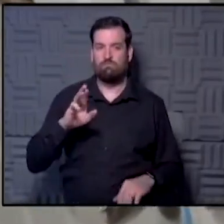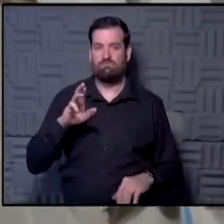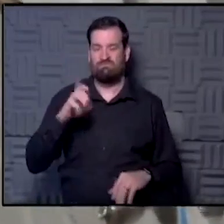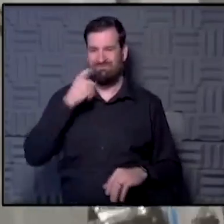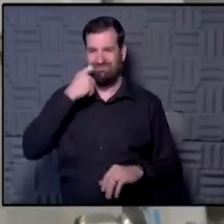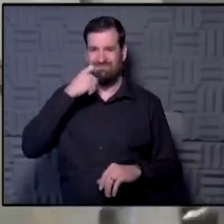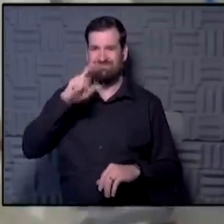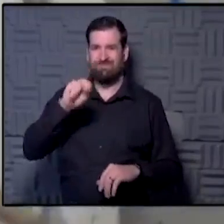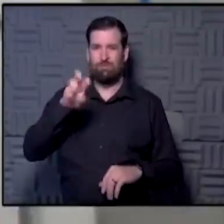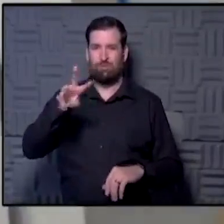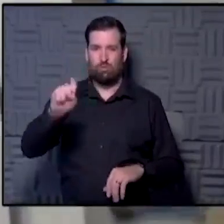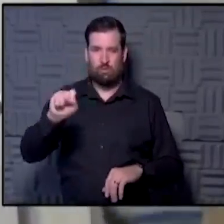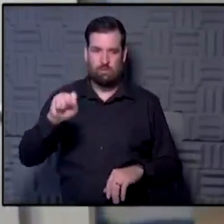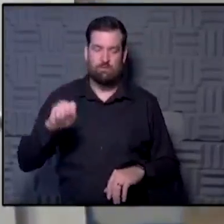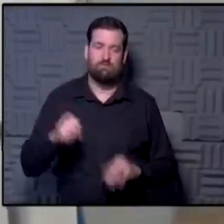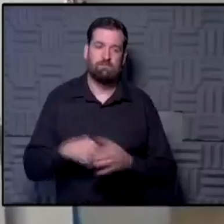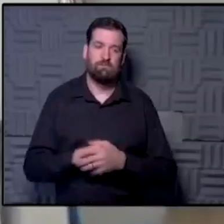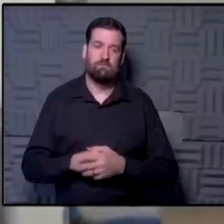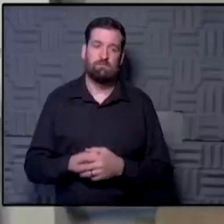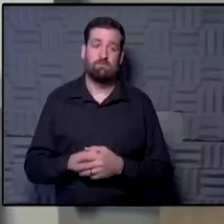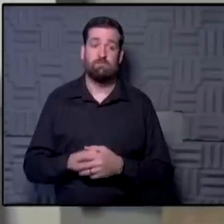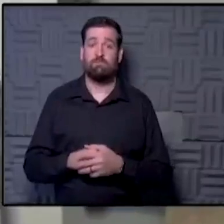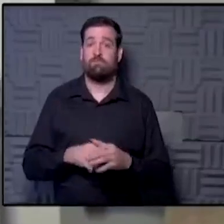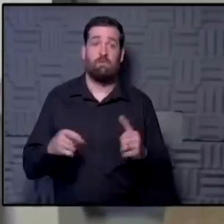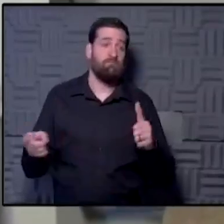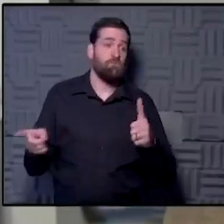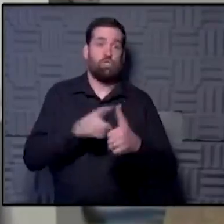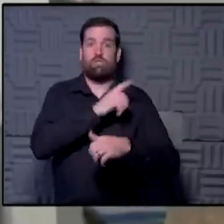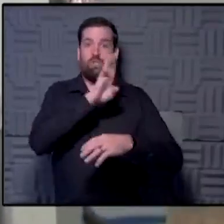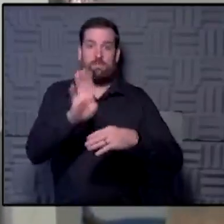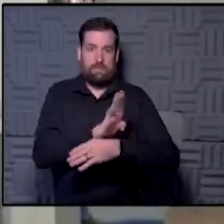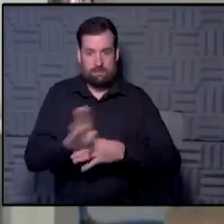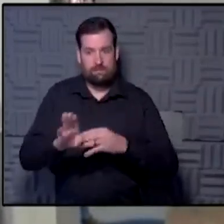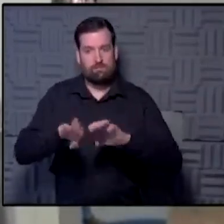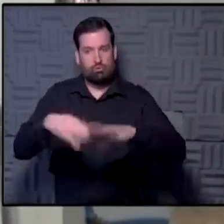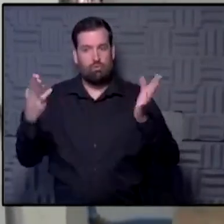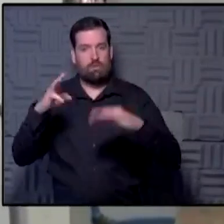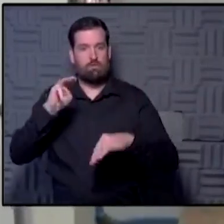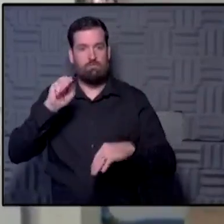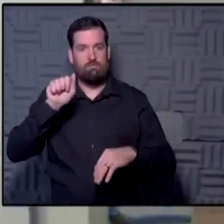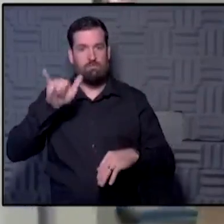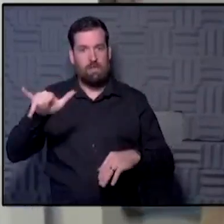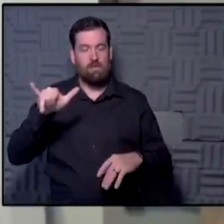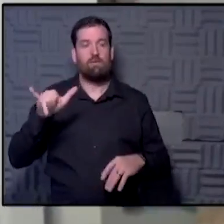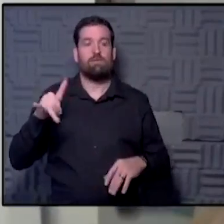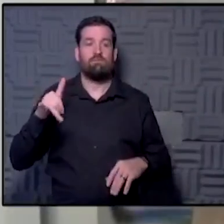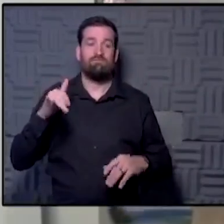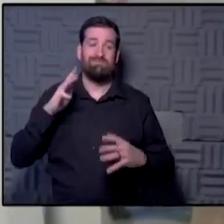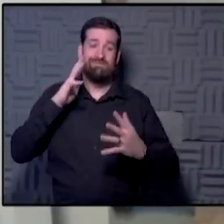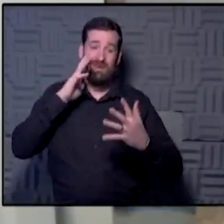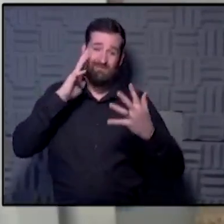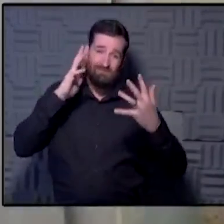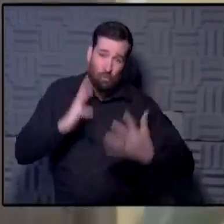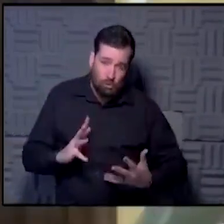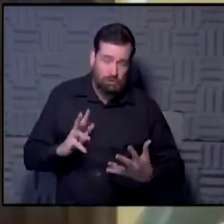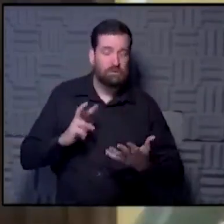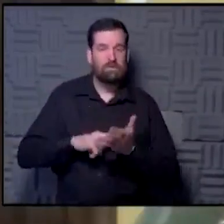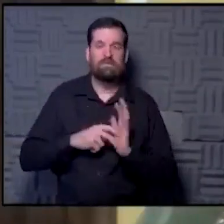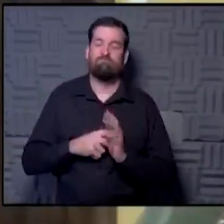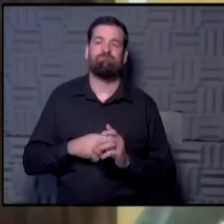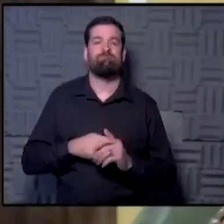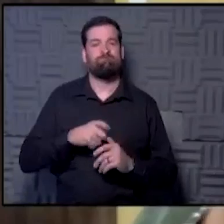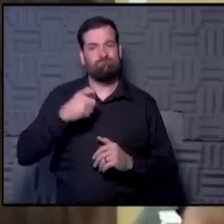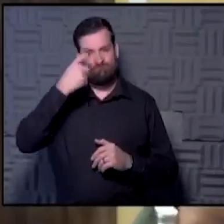stations recently. And we were the first in the industry to open back in May, and that allowed us to, unfortunately, have to learn the hard way and